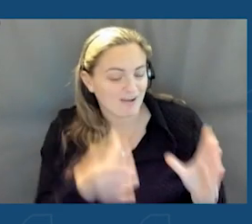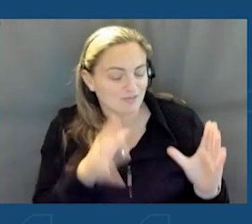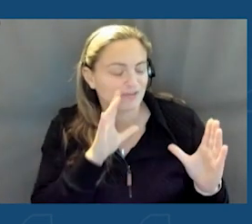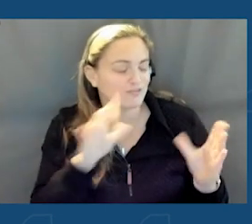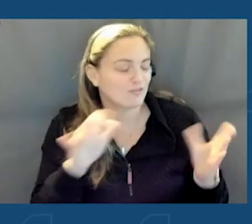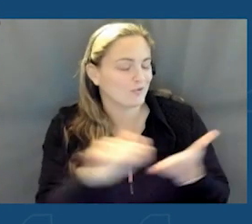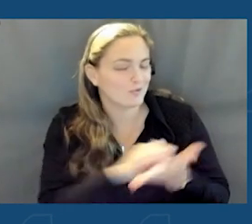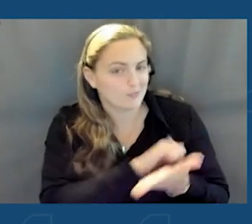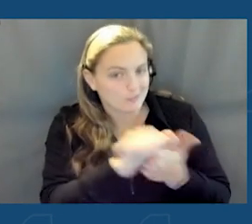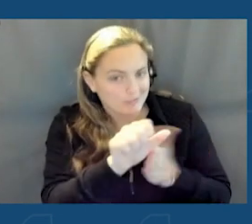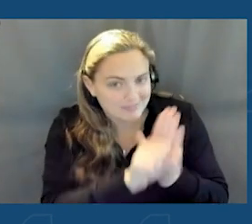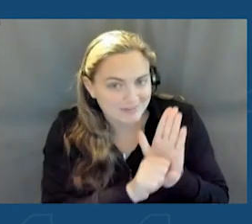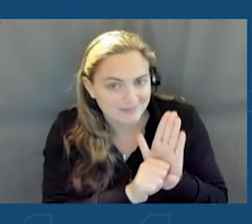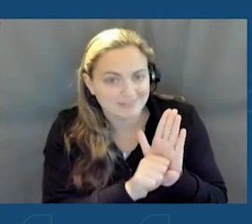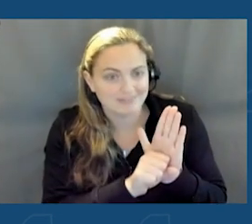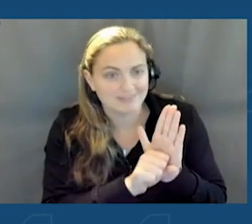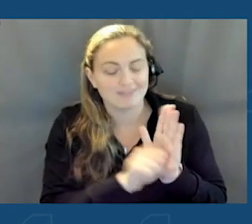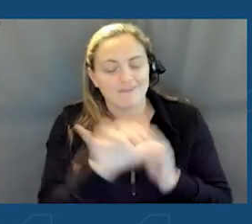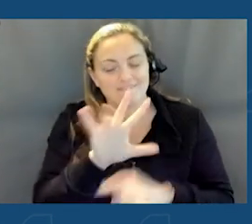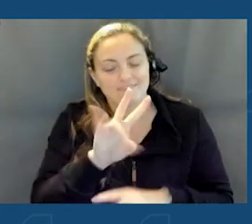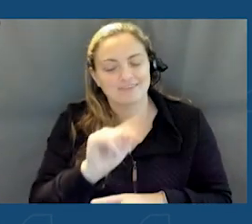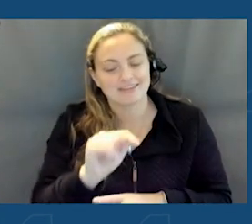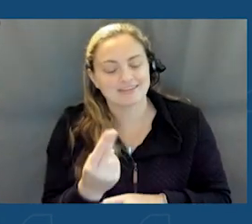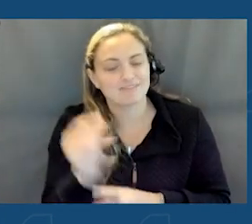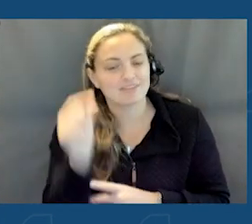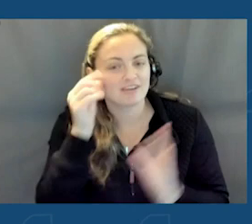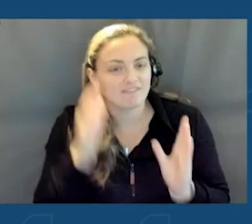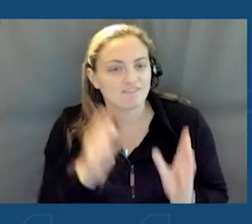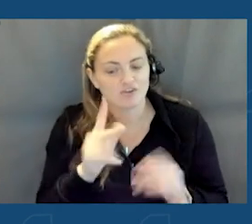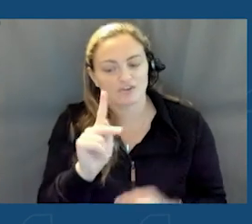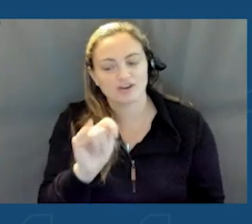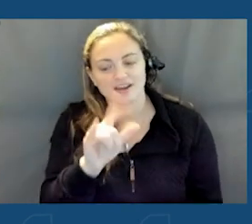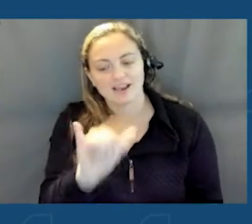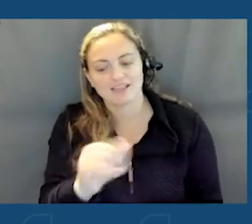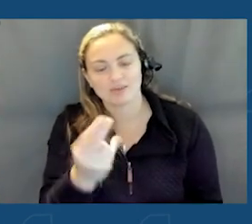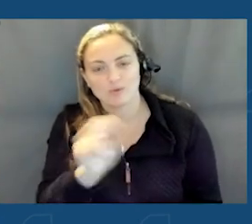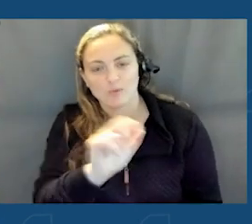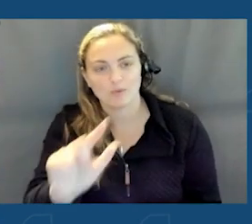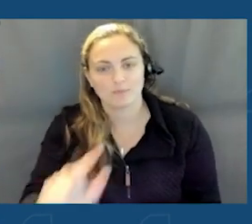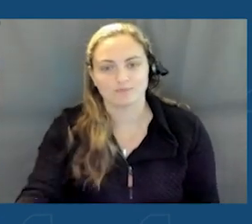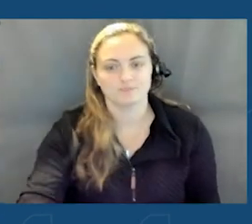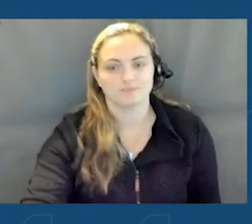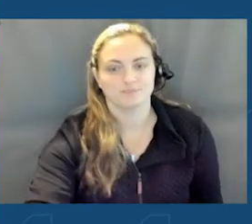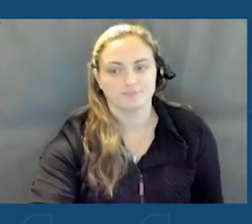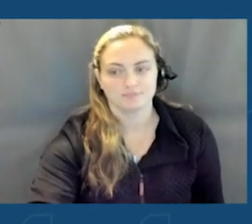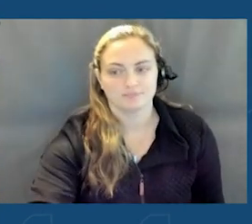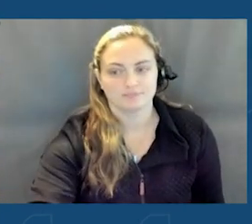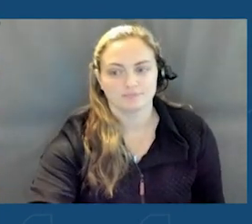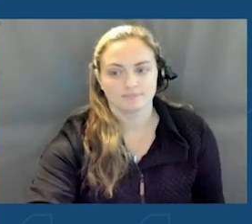state of New York, our 57th governor, Kathy Hochul.